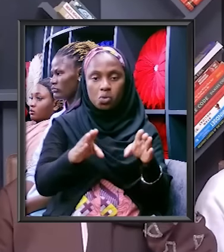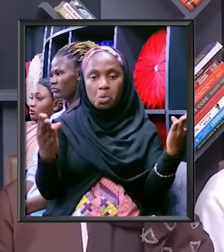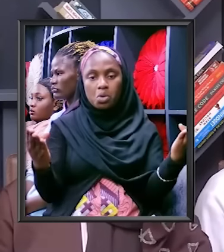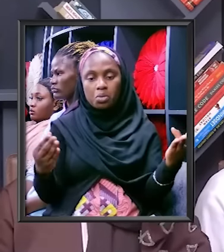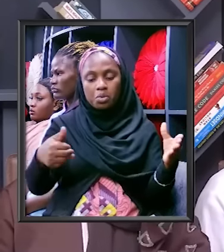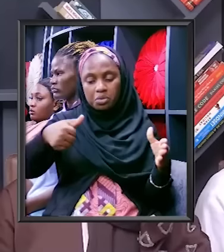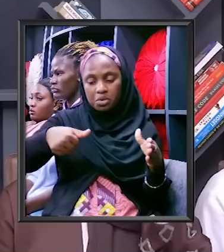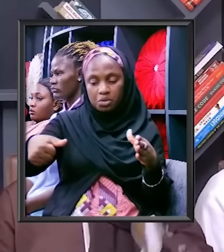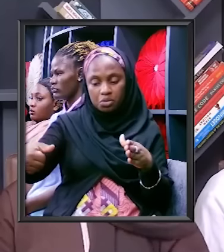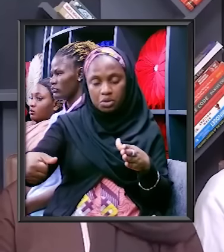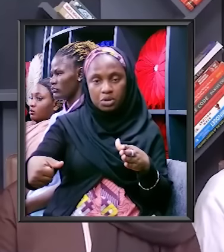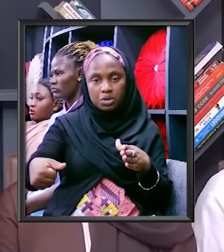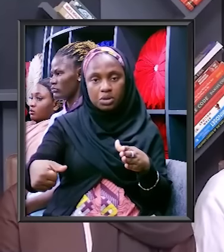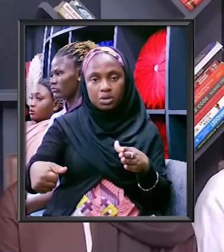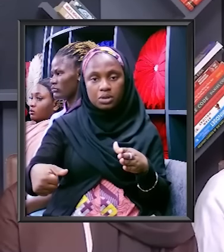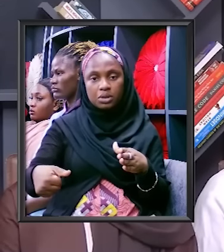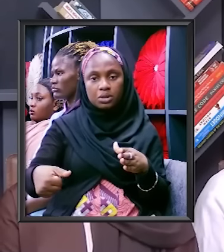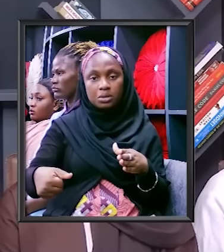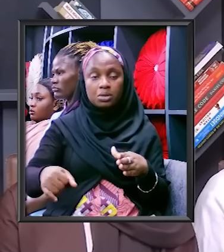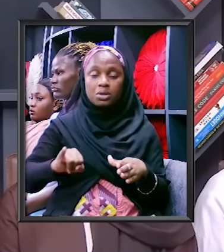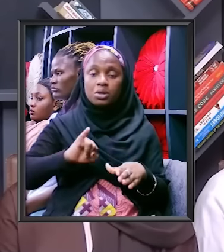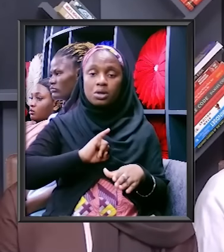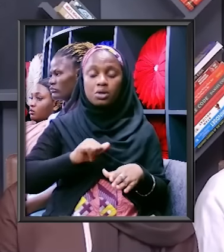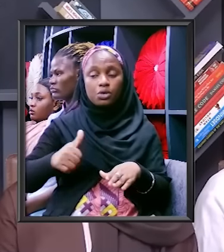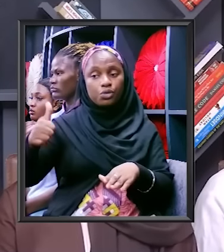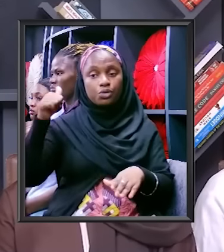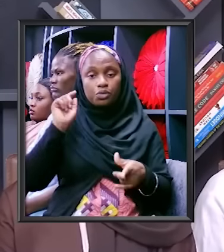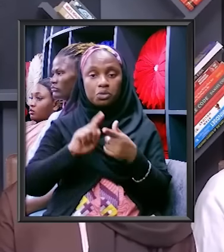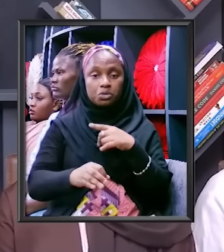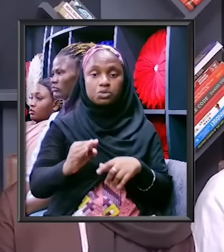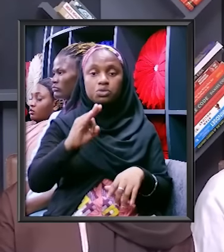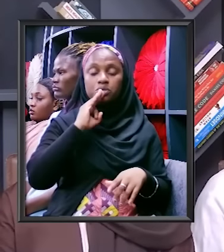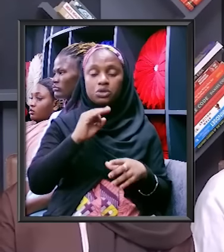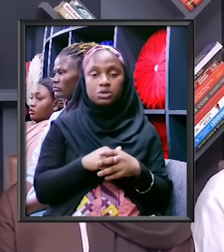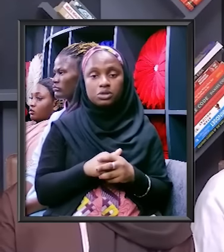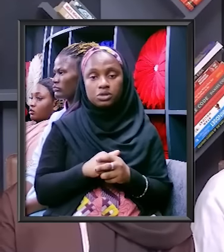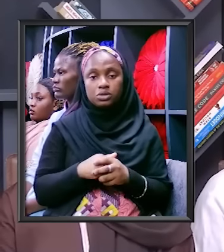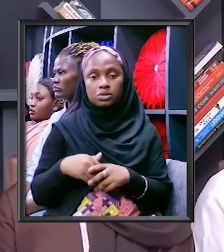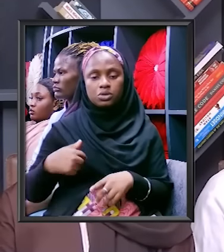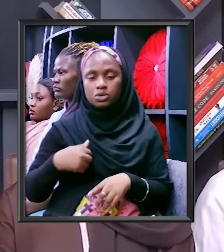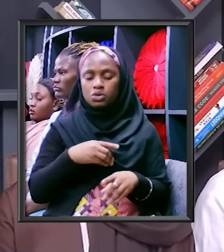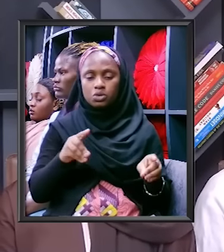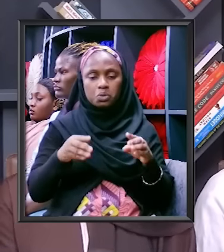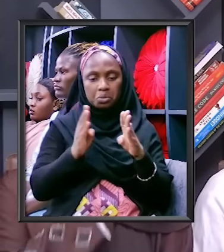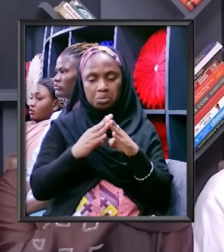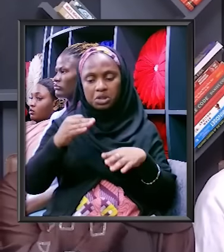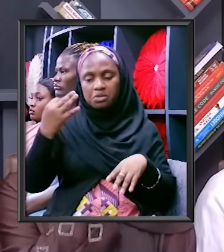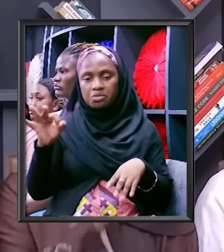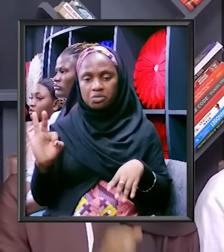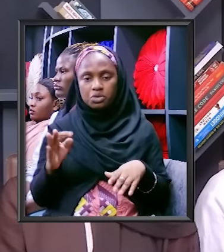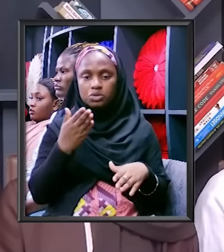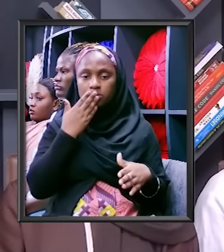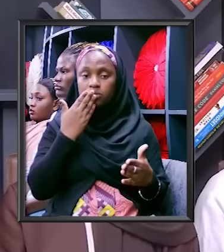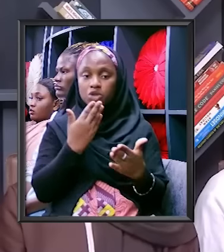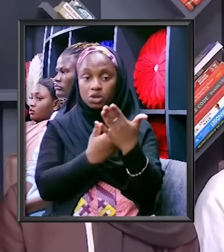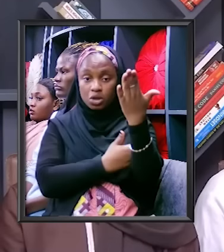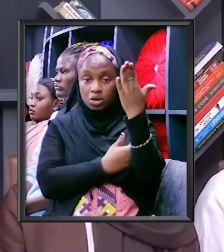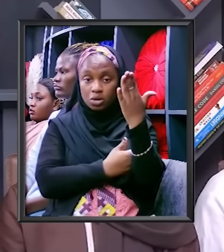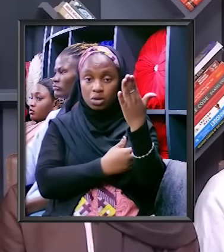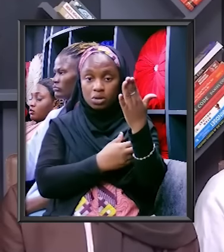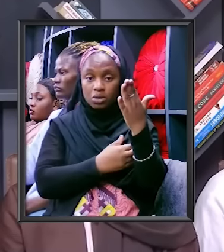say I no go chop for Central Bank of Nigeria for their headquarters. Because of an hike, we do meeting finish. Thank God, say I carry